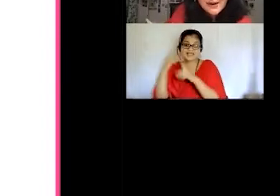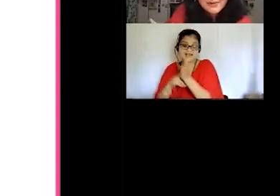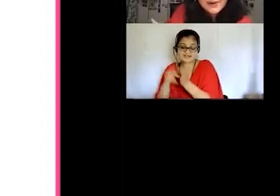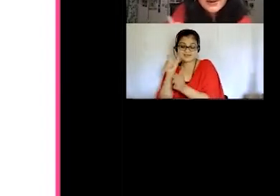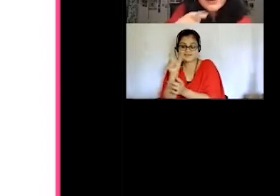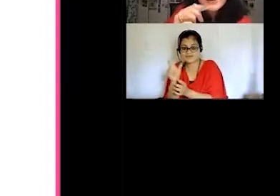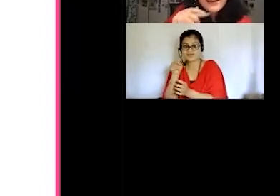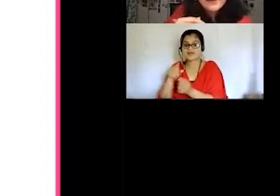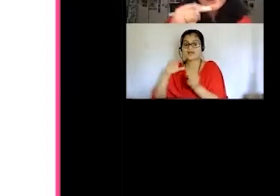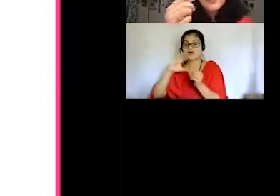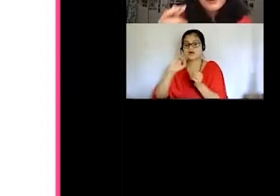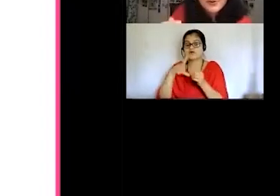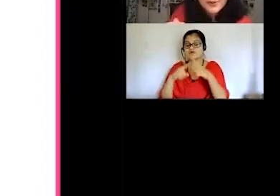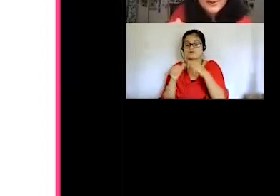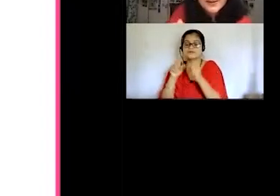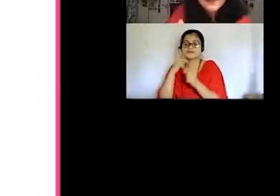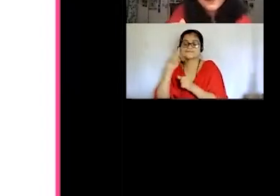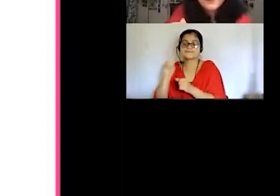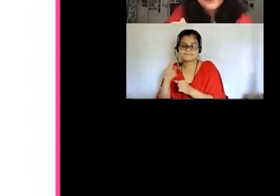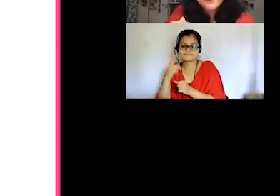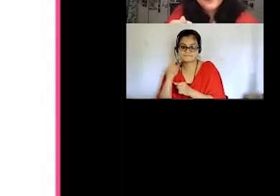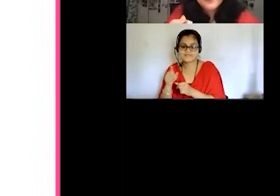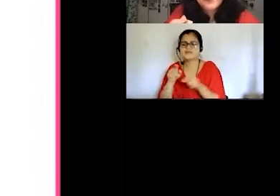same name. It's like a double frequency.